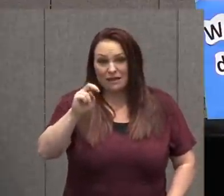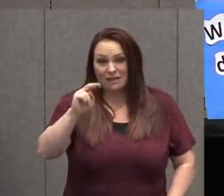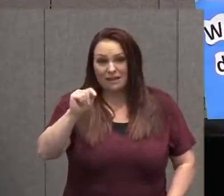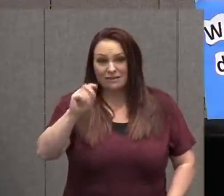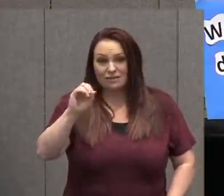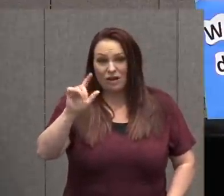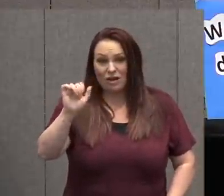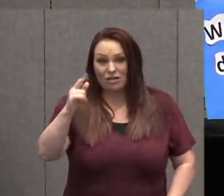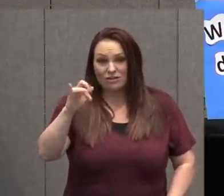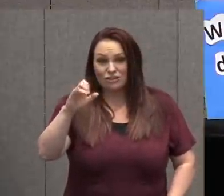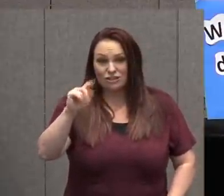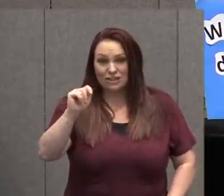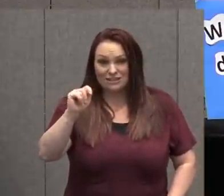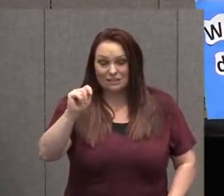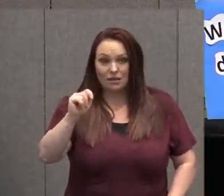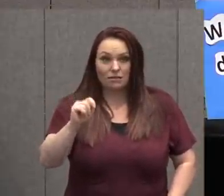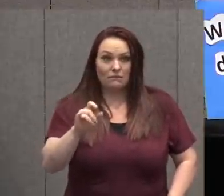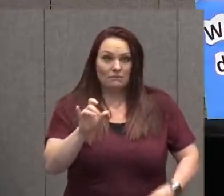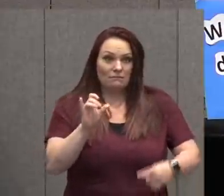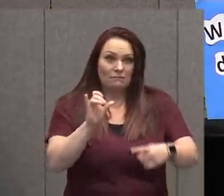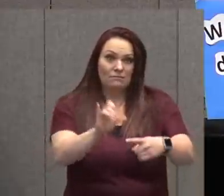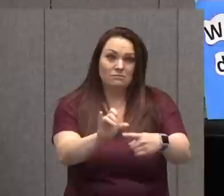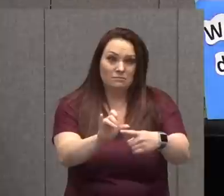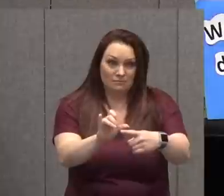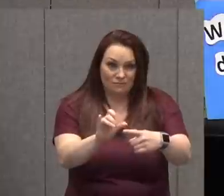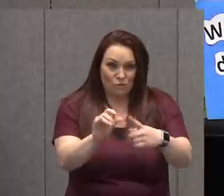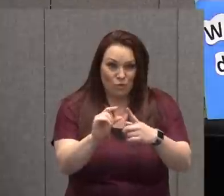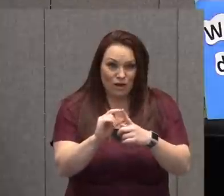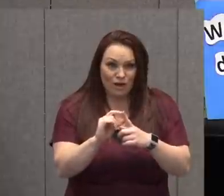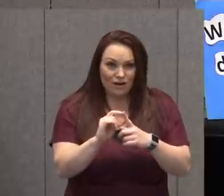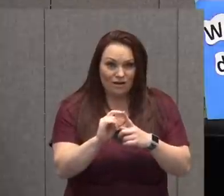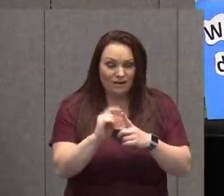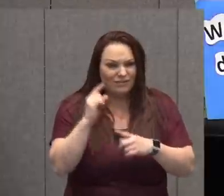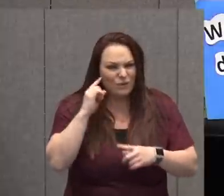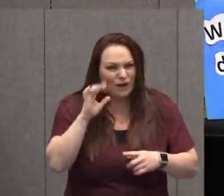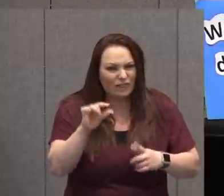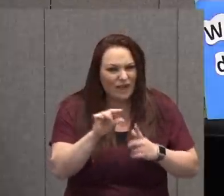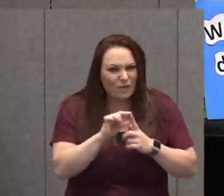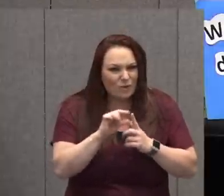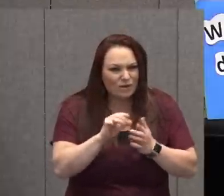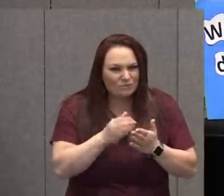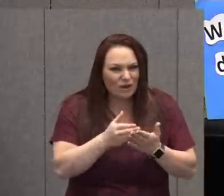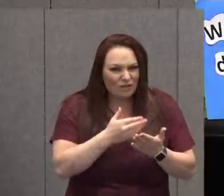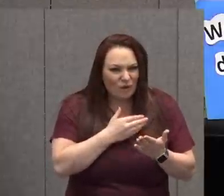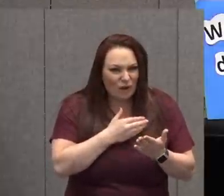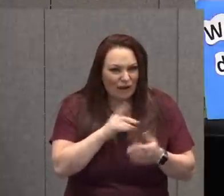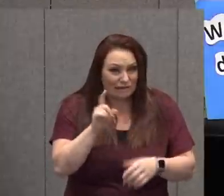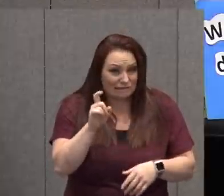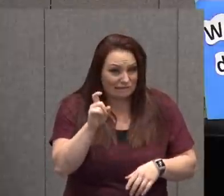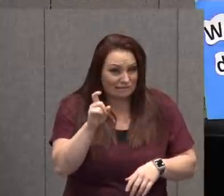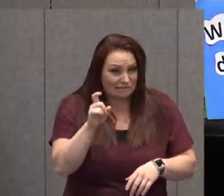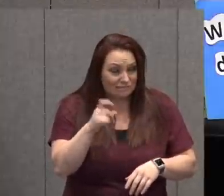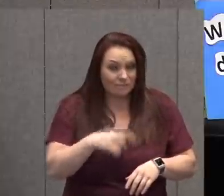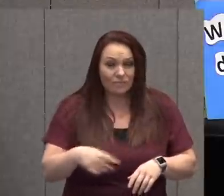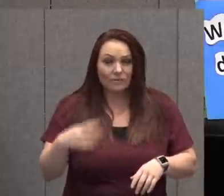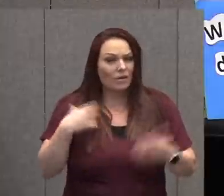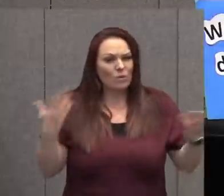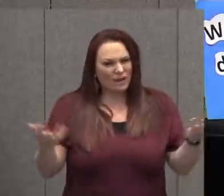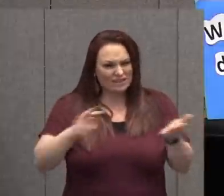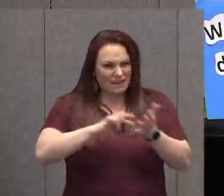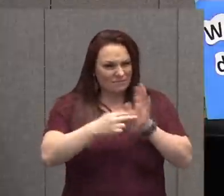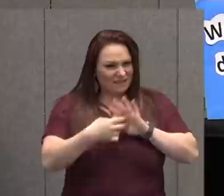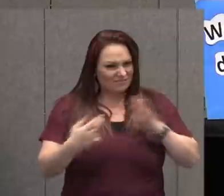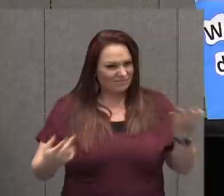Paleontologist. Wow, this is a long word. Have you heard this word before? A paleontologist